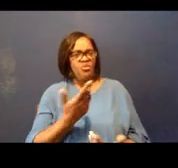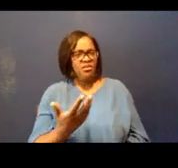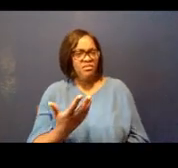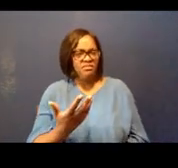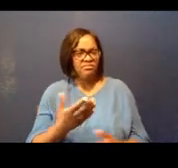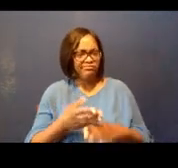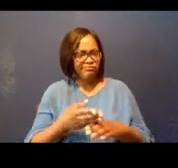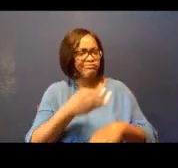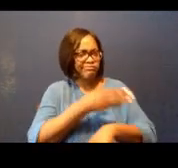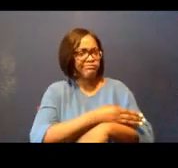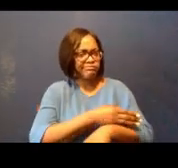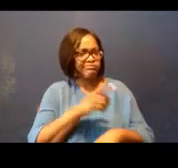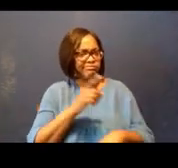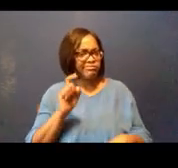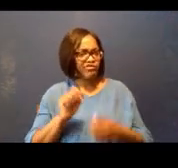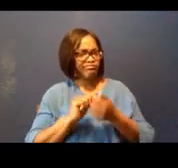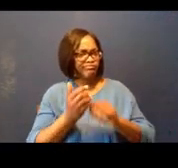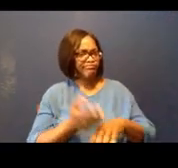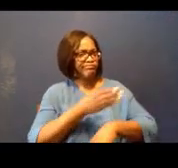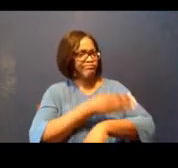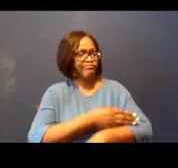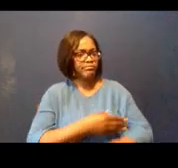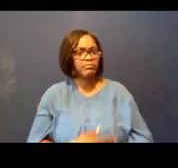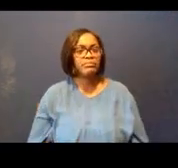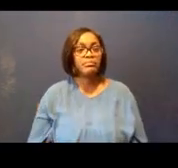and in